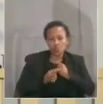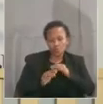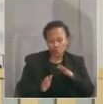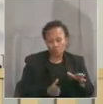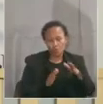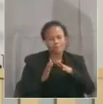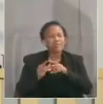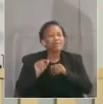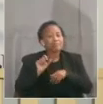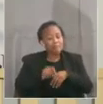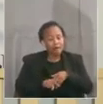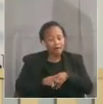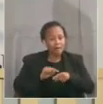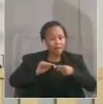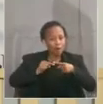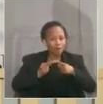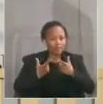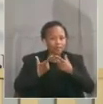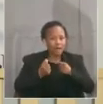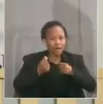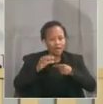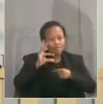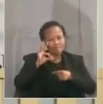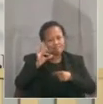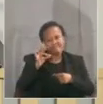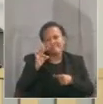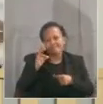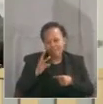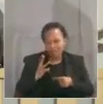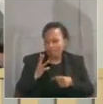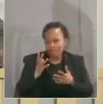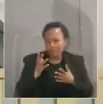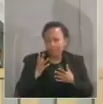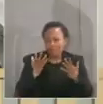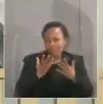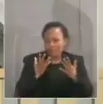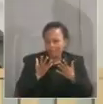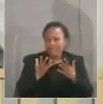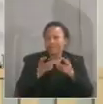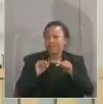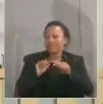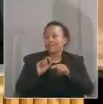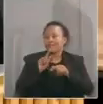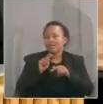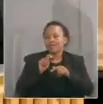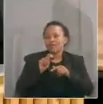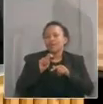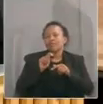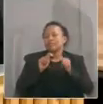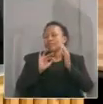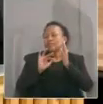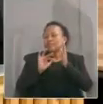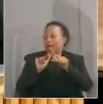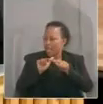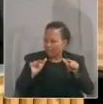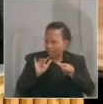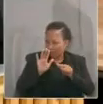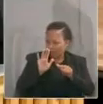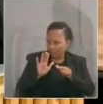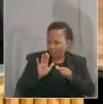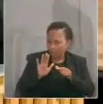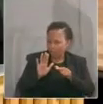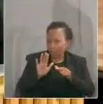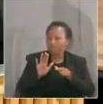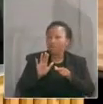done on daily basis at a tactical level. And then on daily basis,